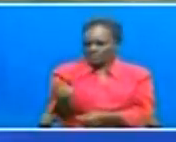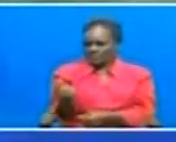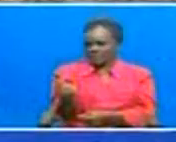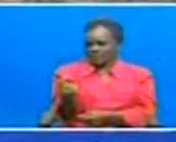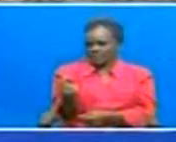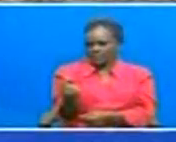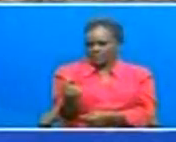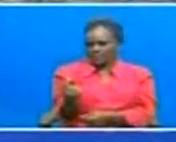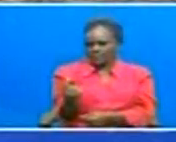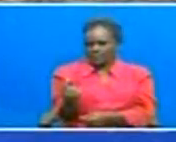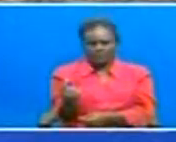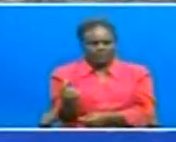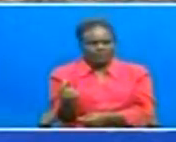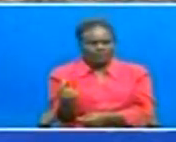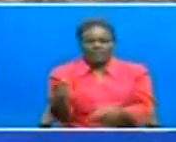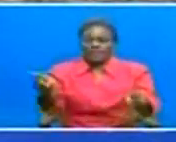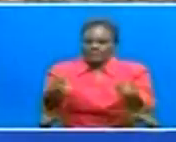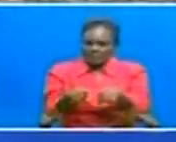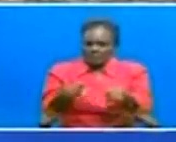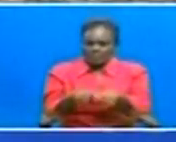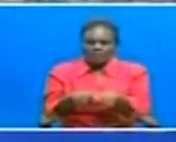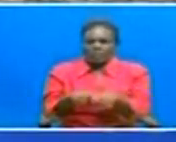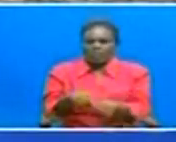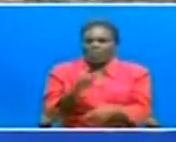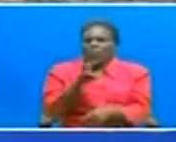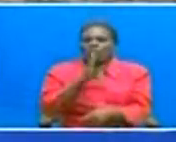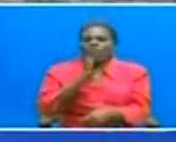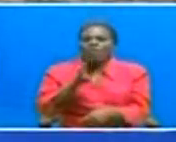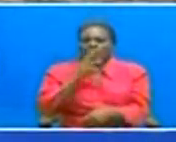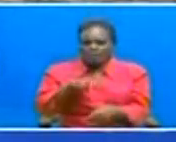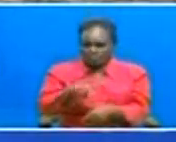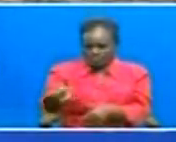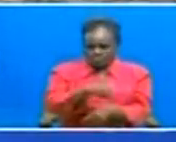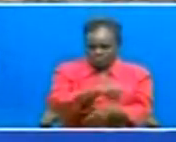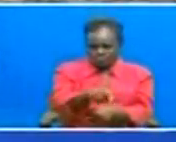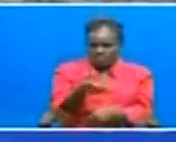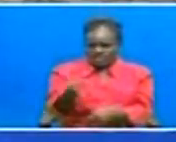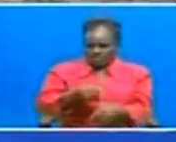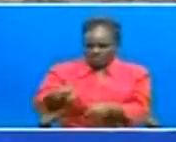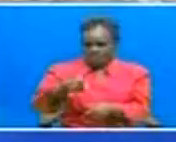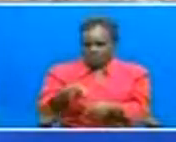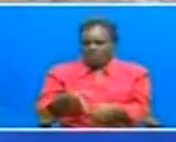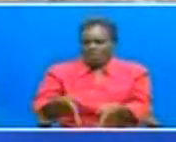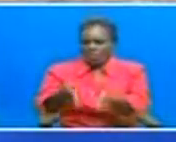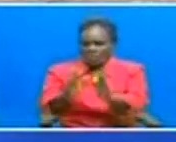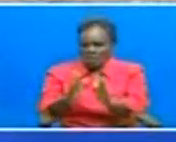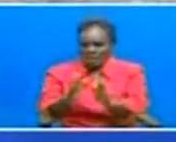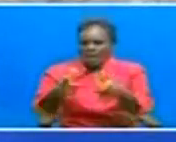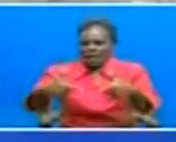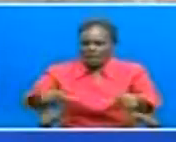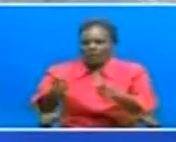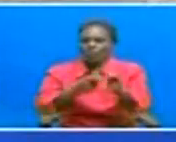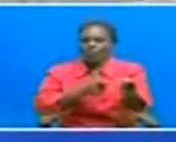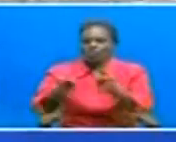bit difficult for us. Drip irrigation, also known as trickle or micro irrigation, is an irrigation method that allows precisely